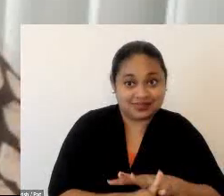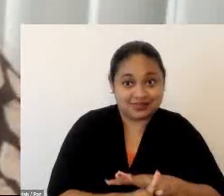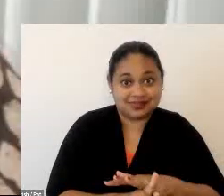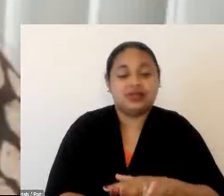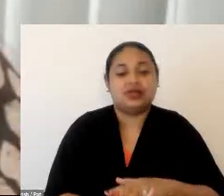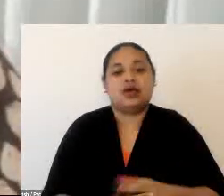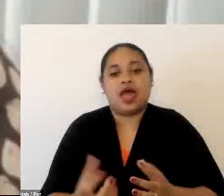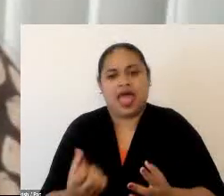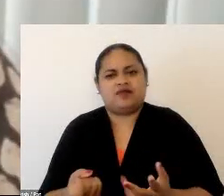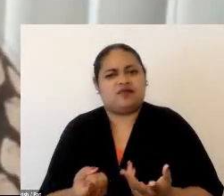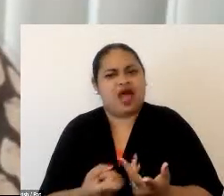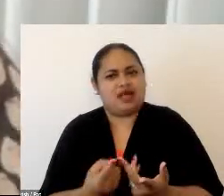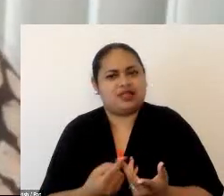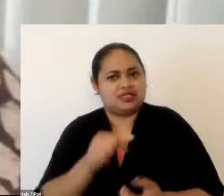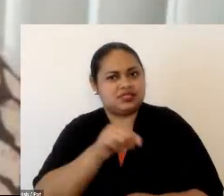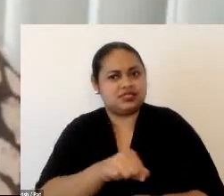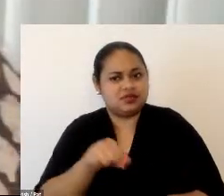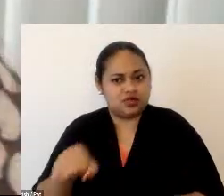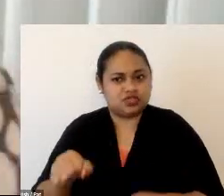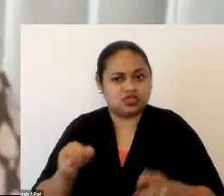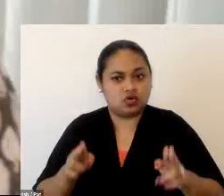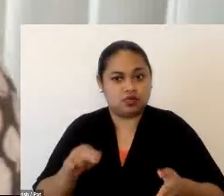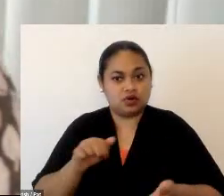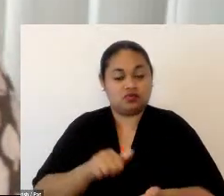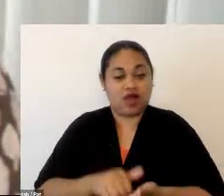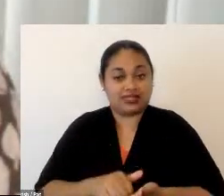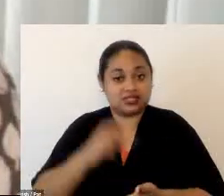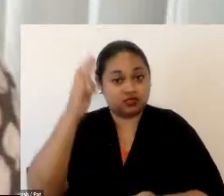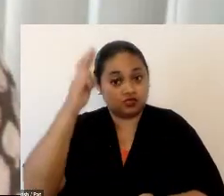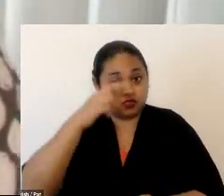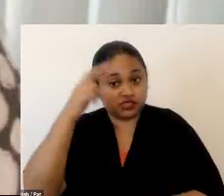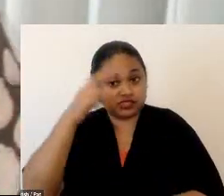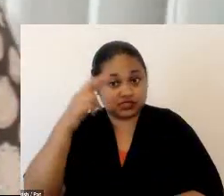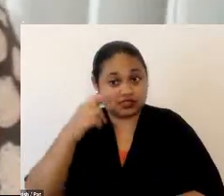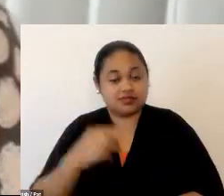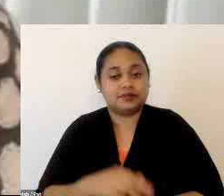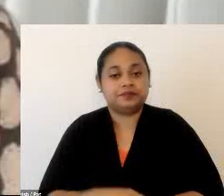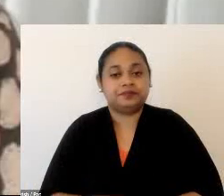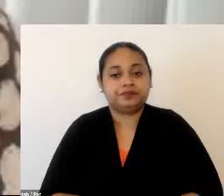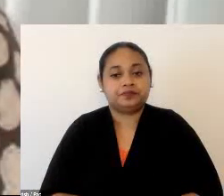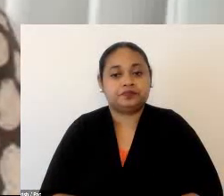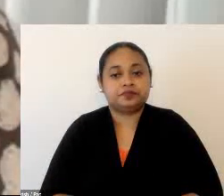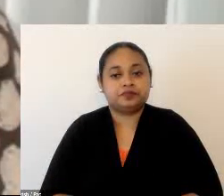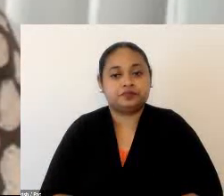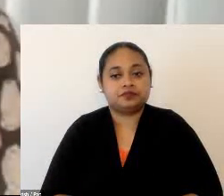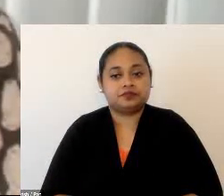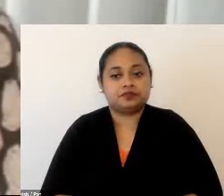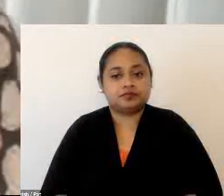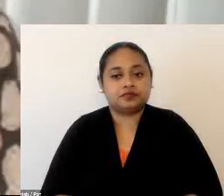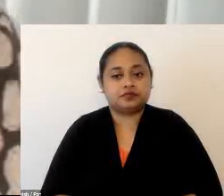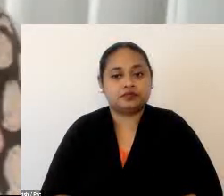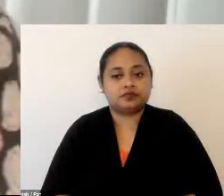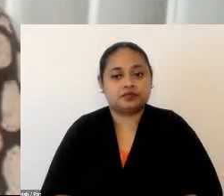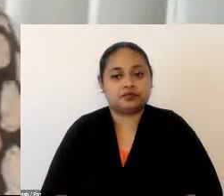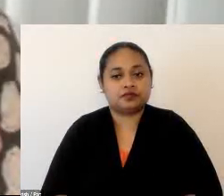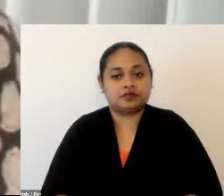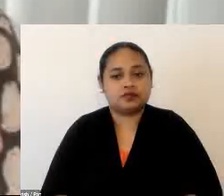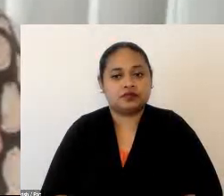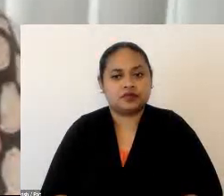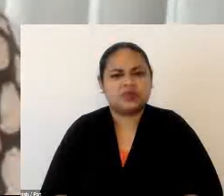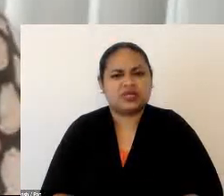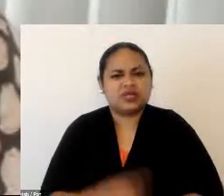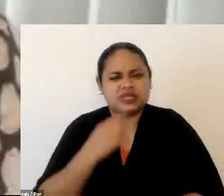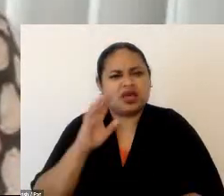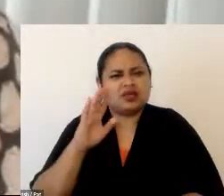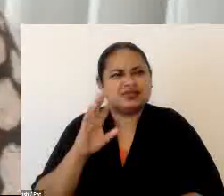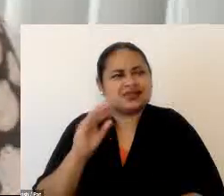there are serious questions and there are serious human rights risks in there as well. You know, we kind of often tend to